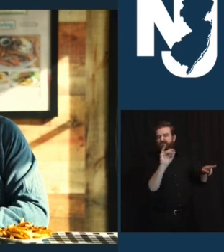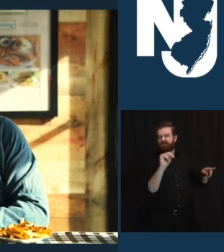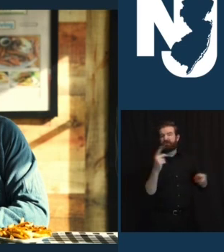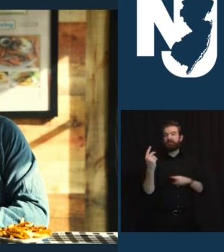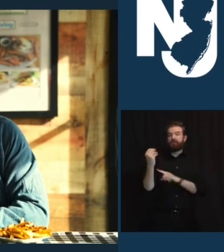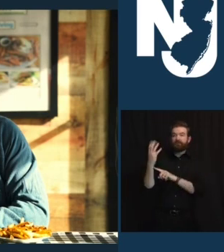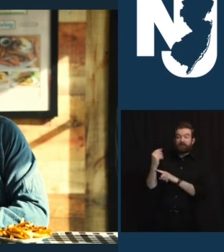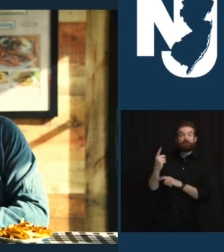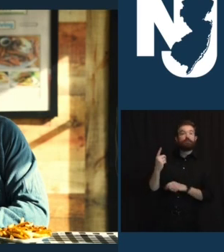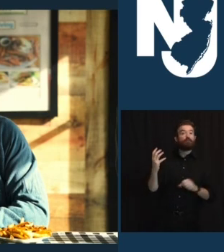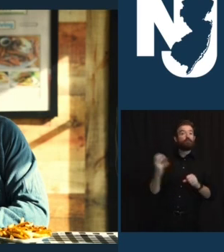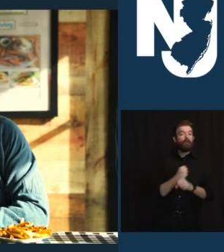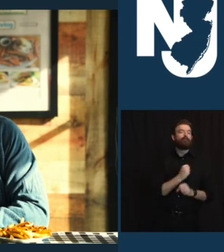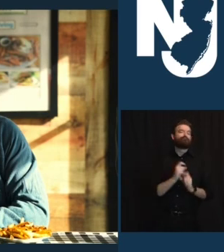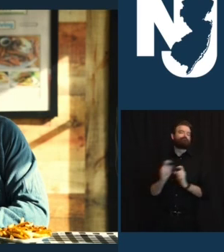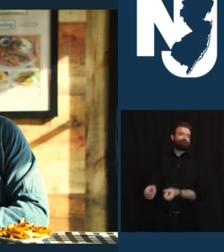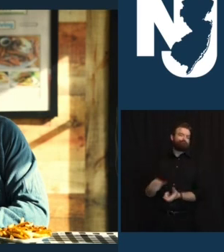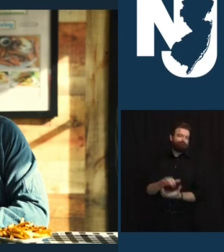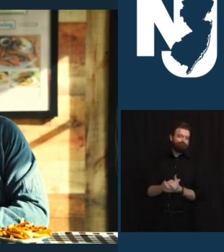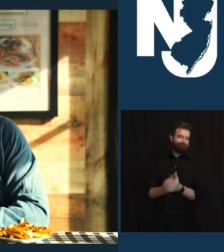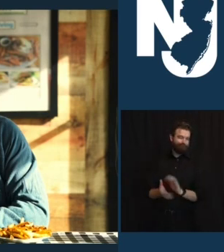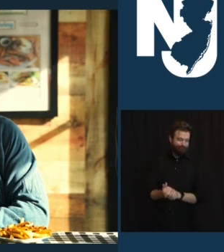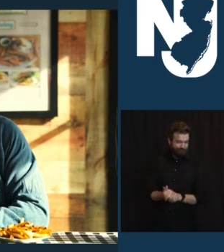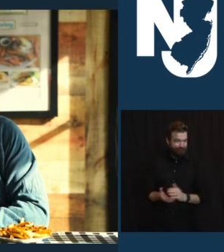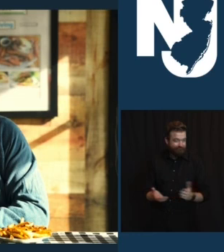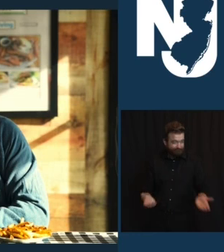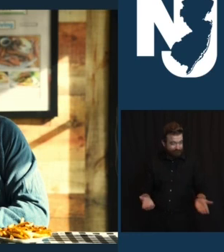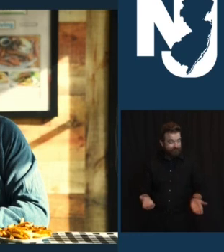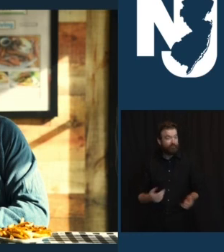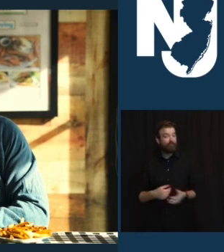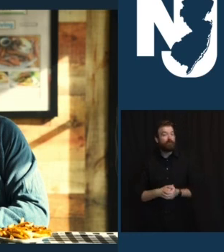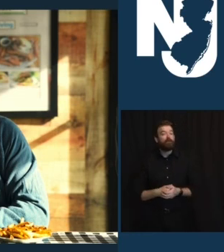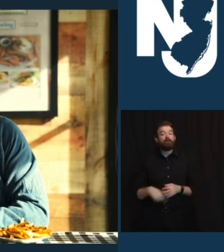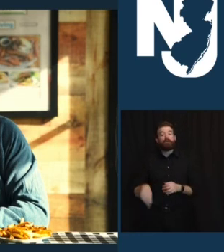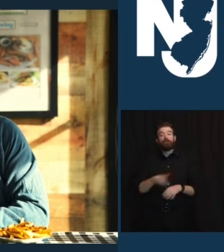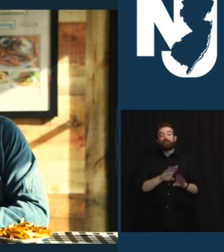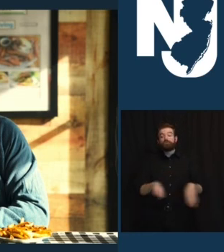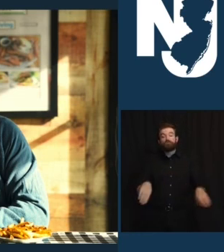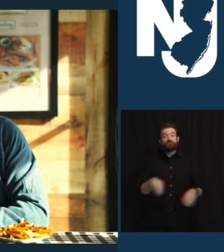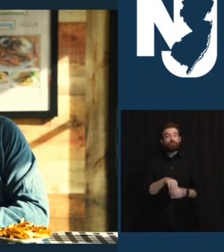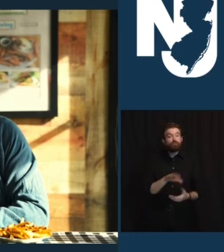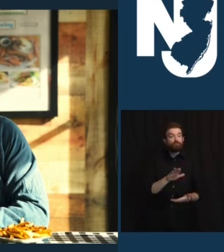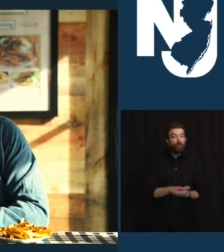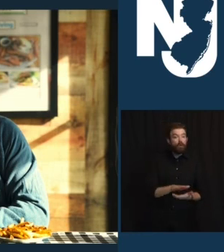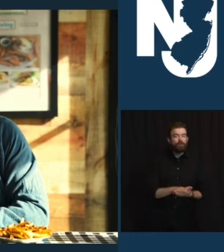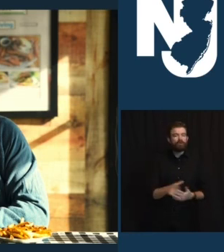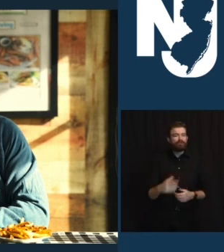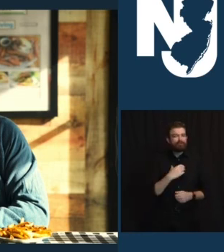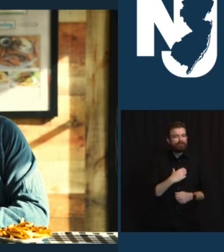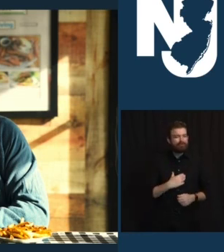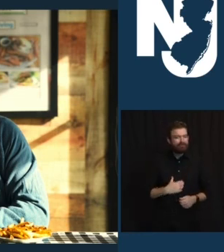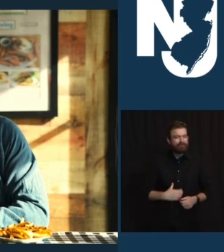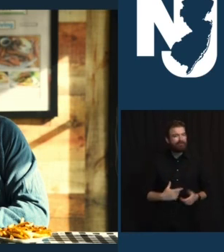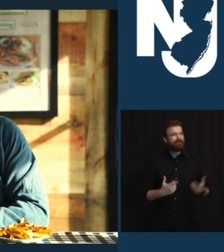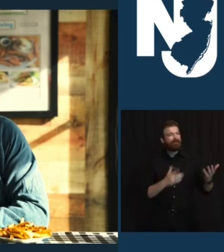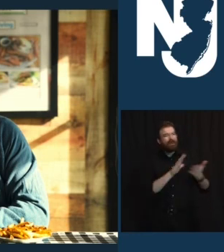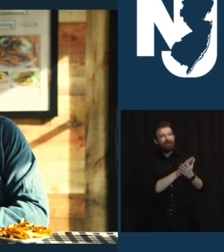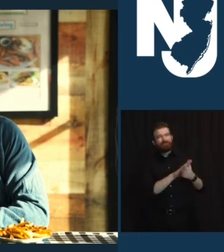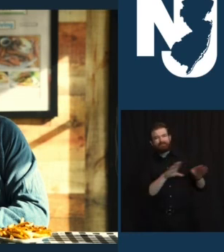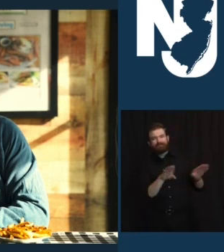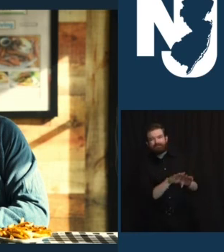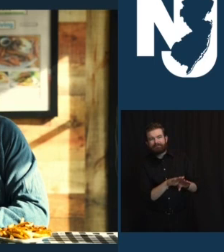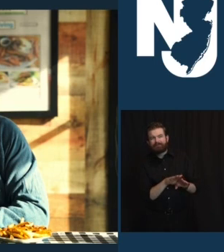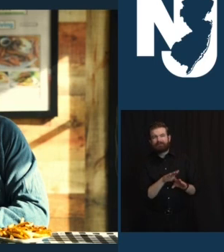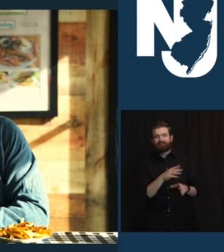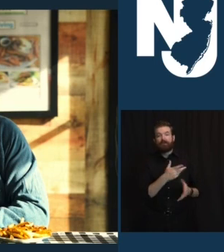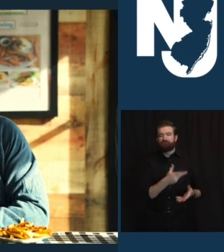for the community, offering school kids facing food insecurity a free meal during the pandemic's darkest days. I